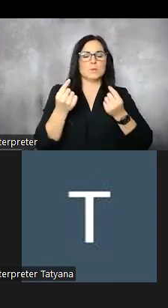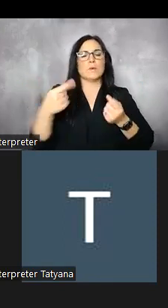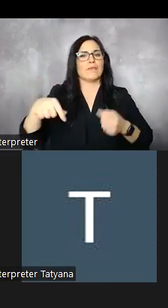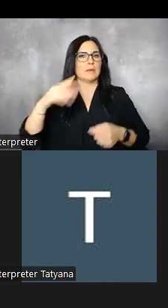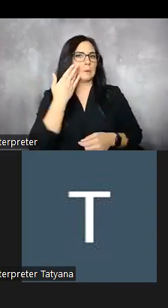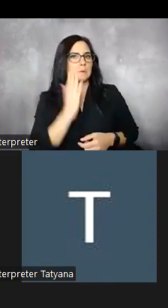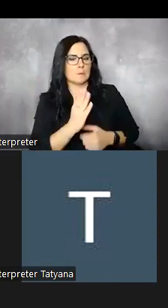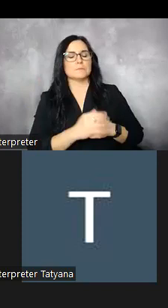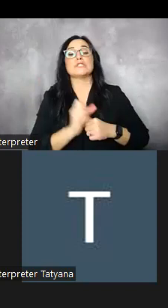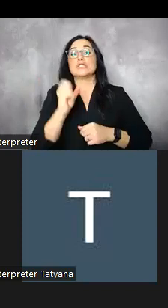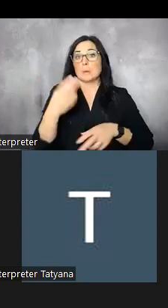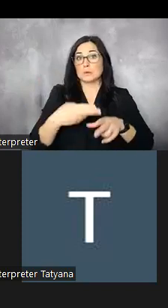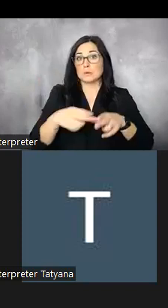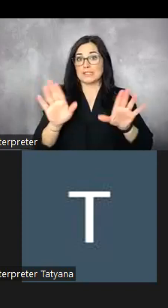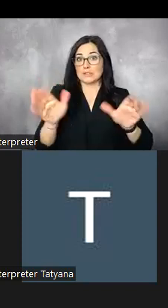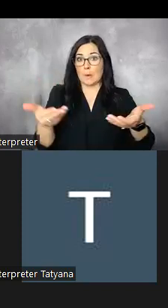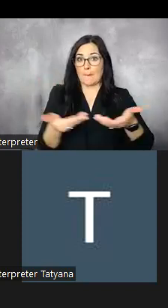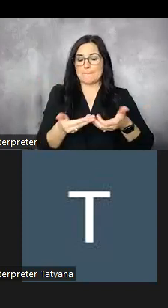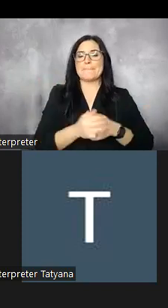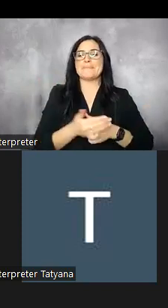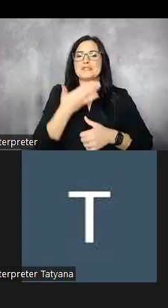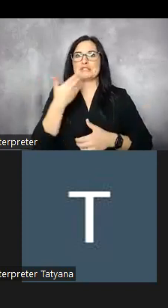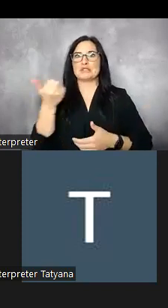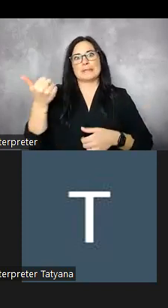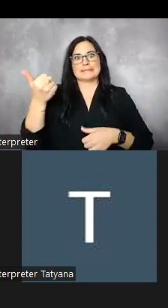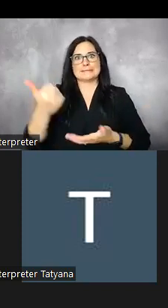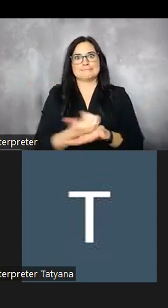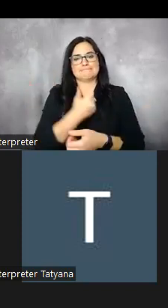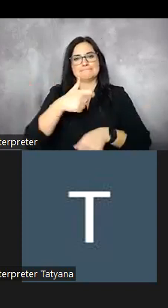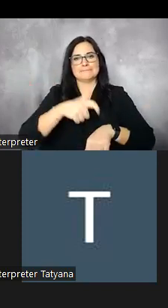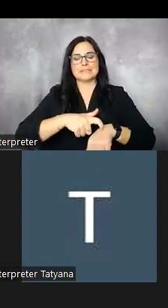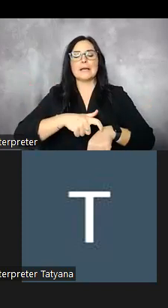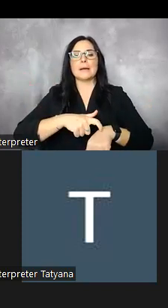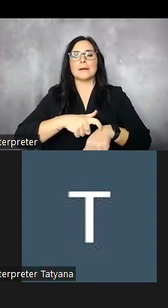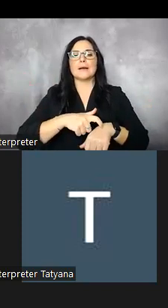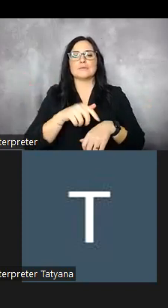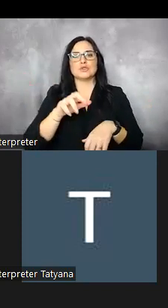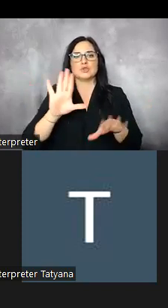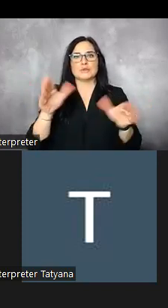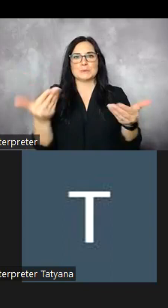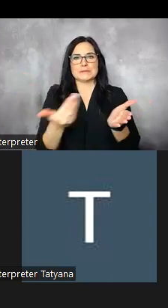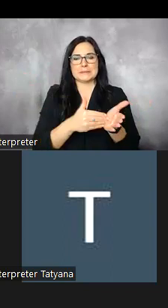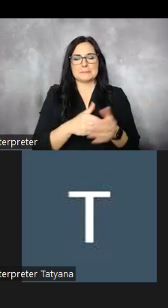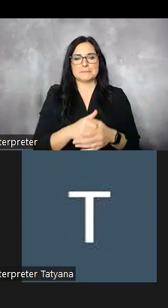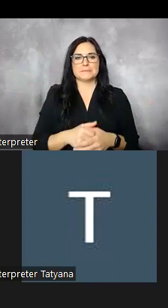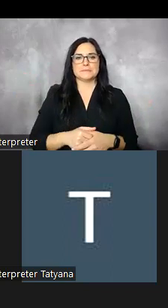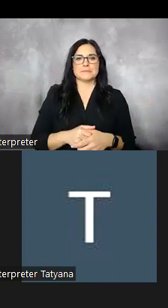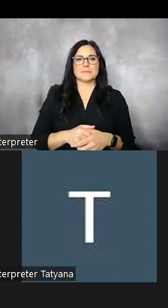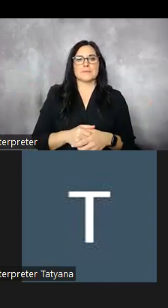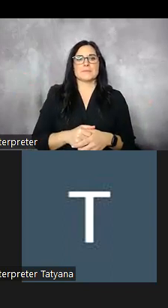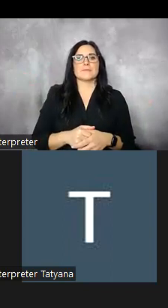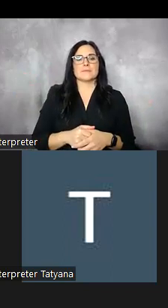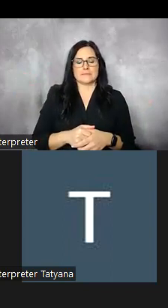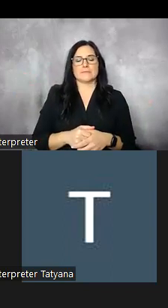about. So we thought it'd be a good time for us to reintroduce it. About the presenter